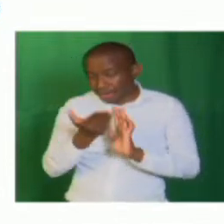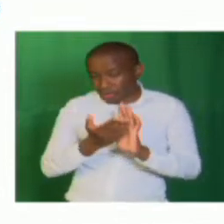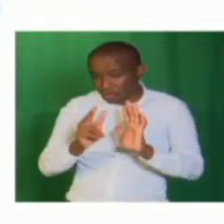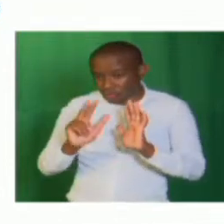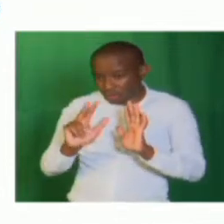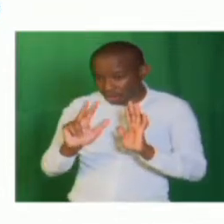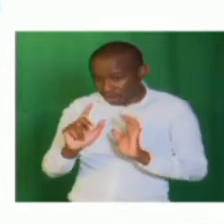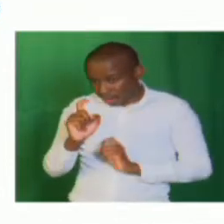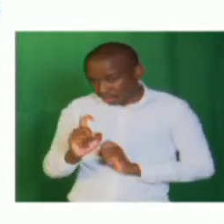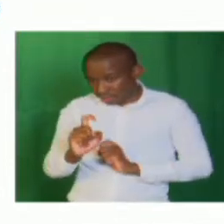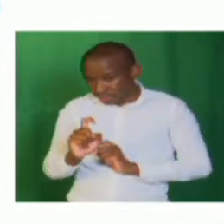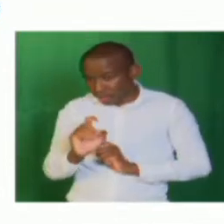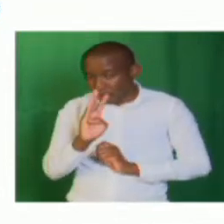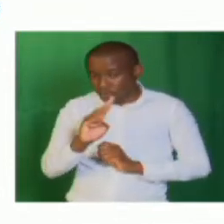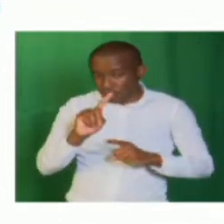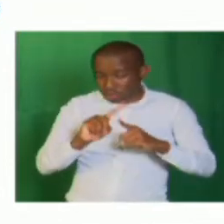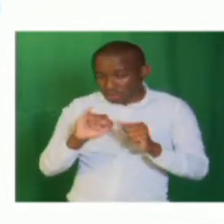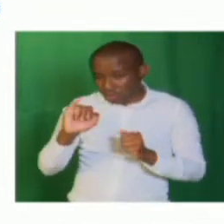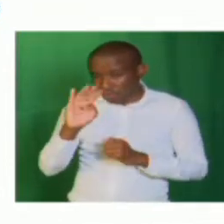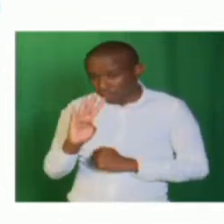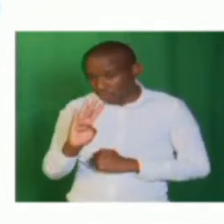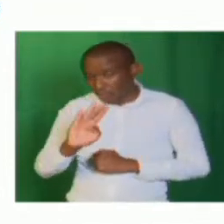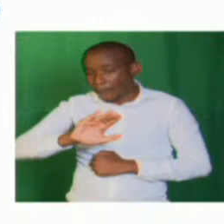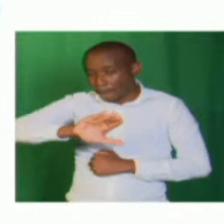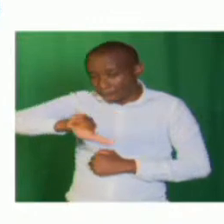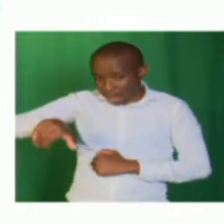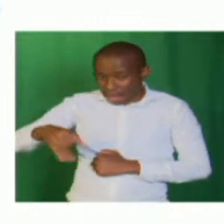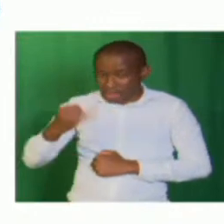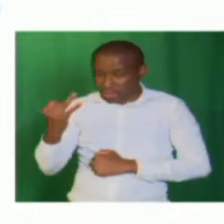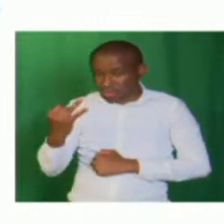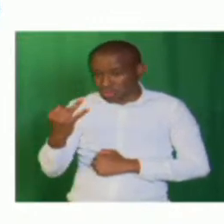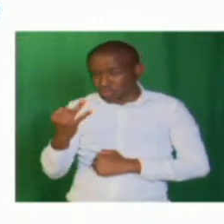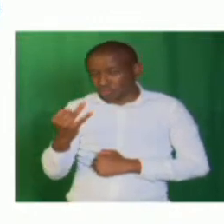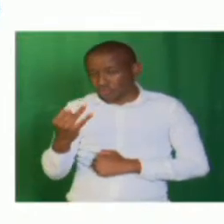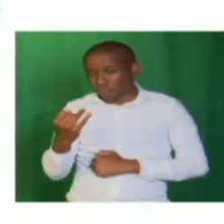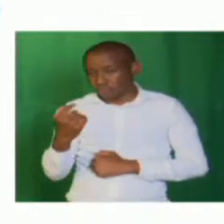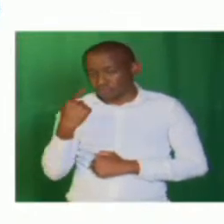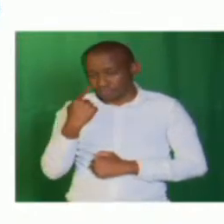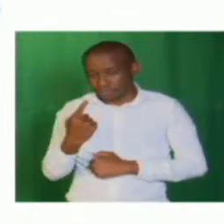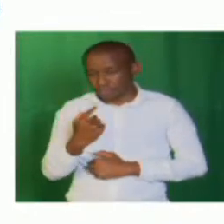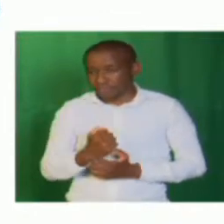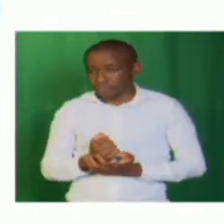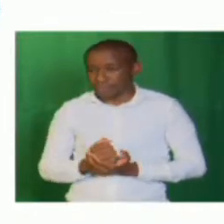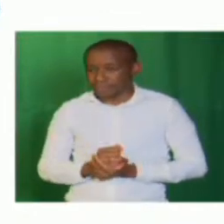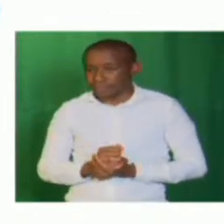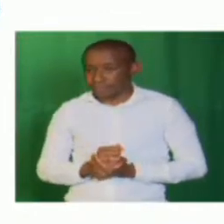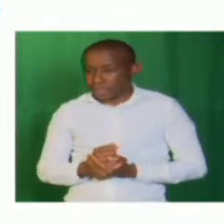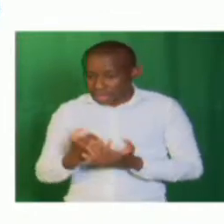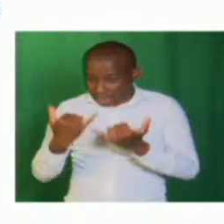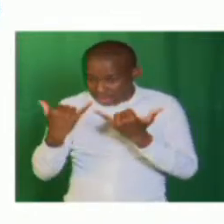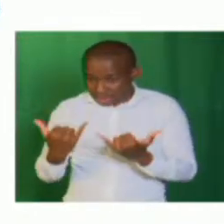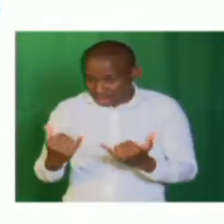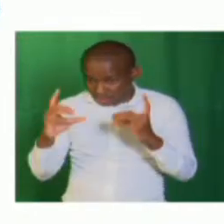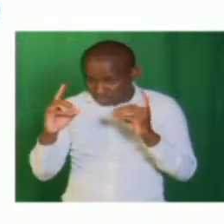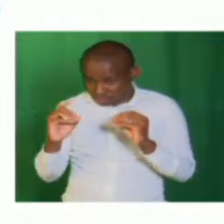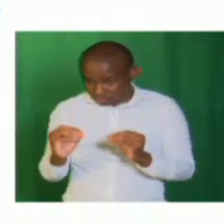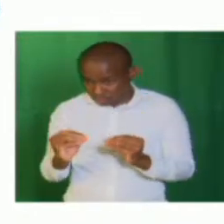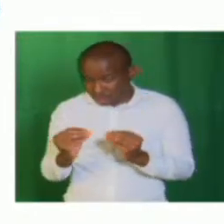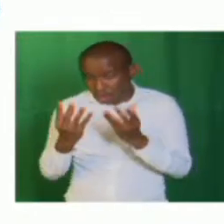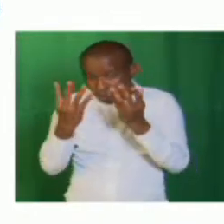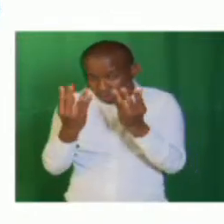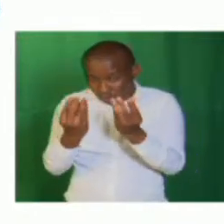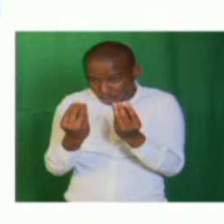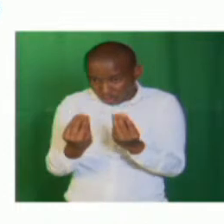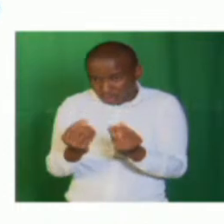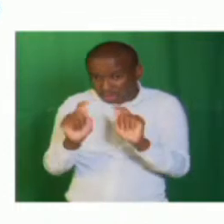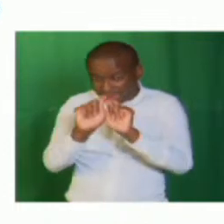4 times 1, it's 4. And then minus the 2 that was already outside. And then what we then do is to simplify or